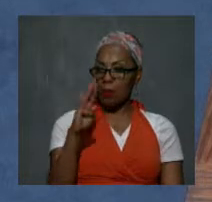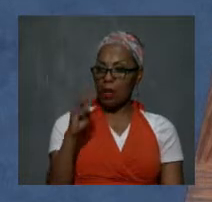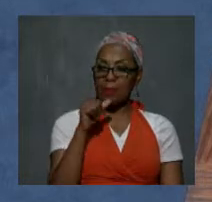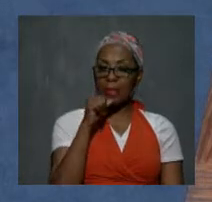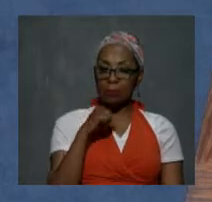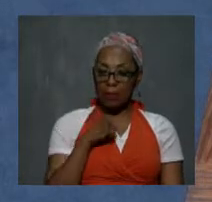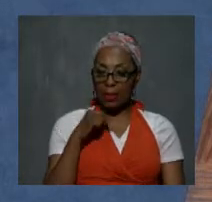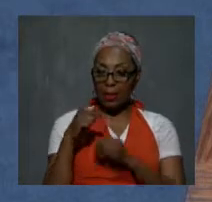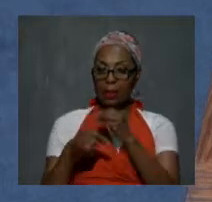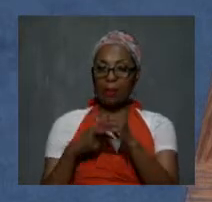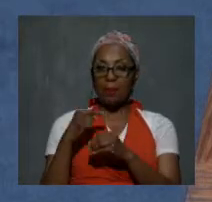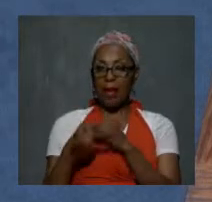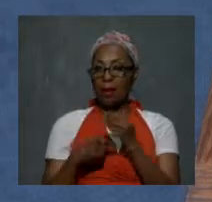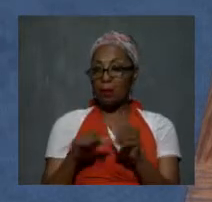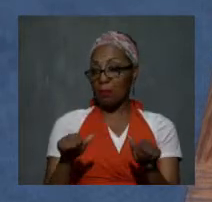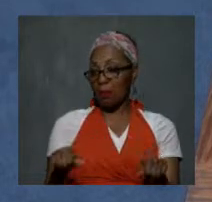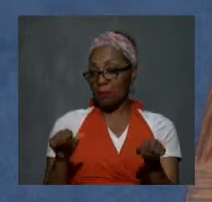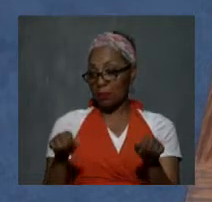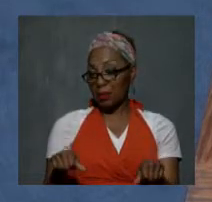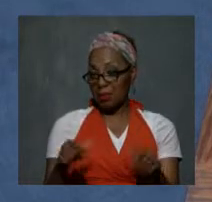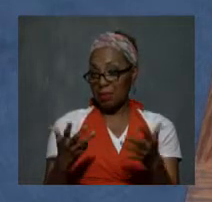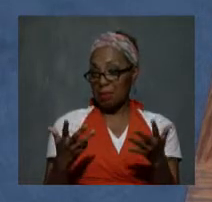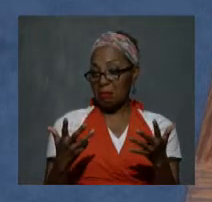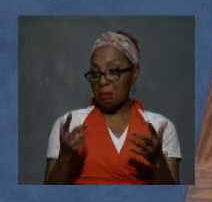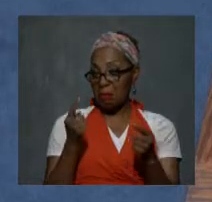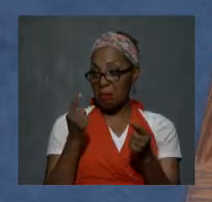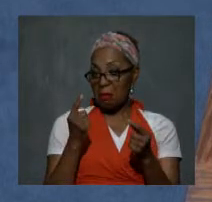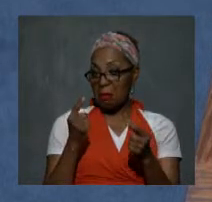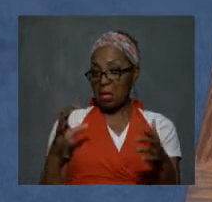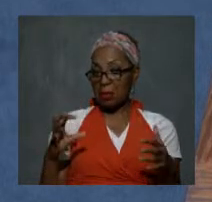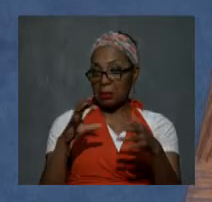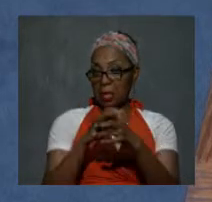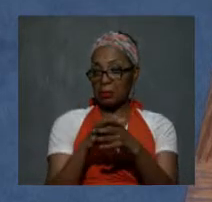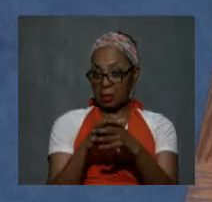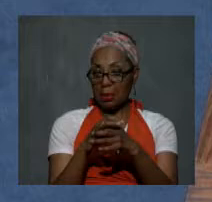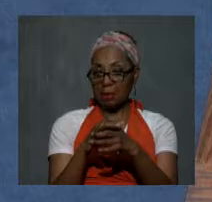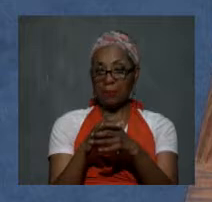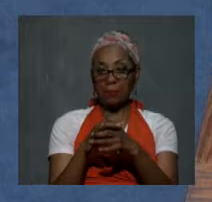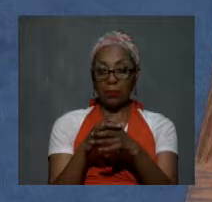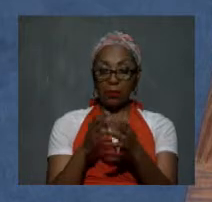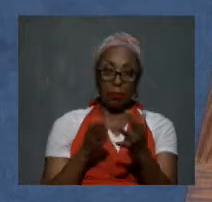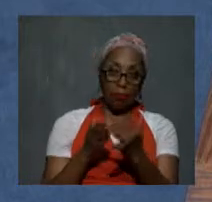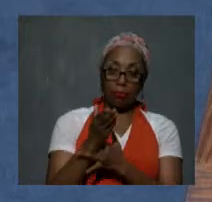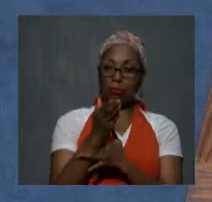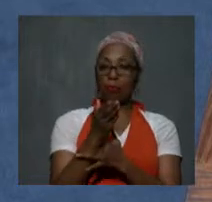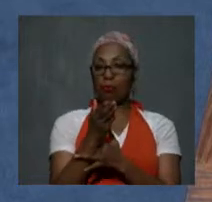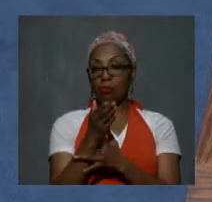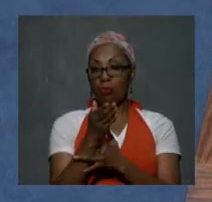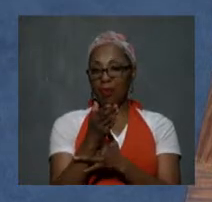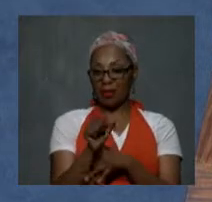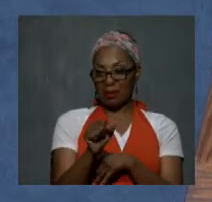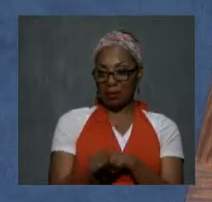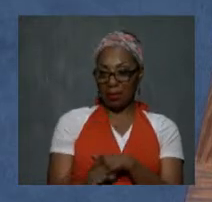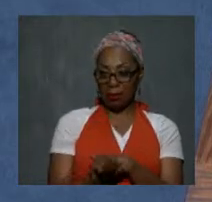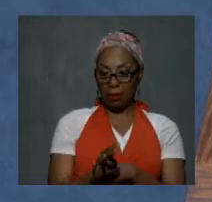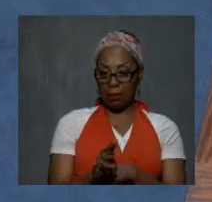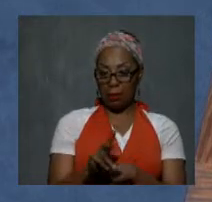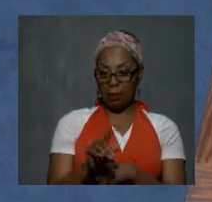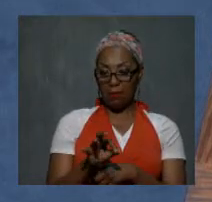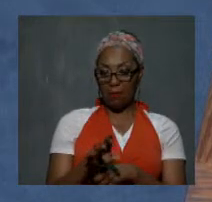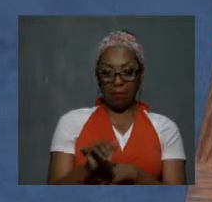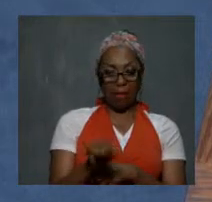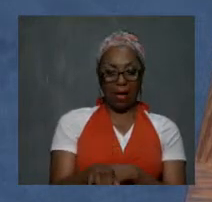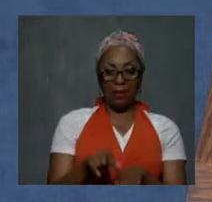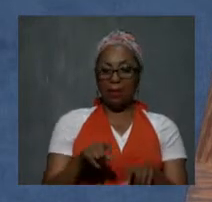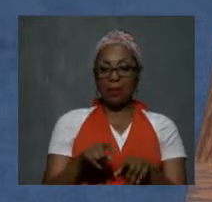well, about, possibly looking at connecting across the site or through the, along that south buffer or something like